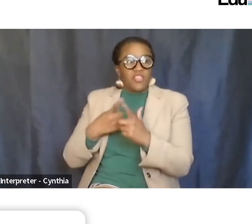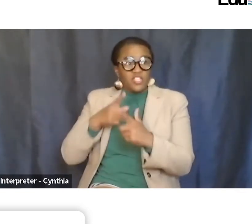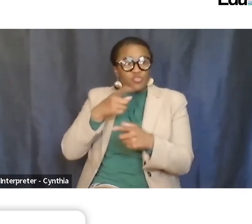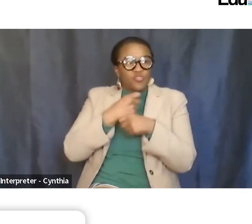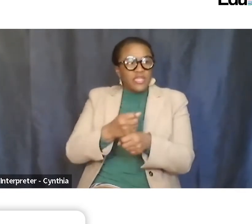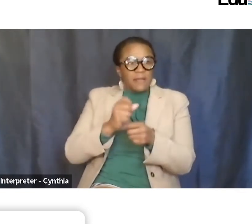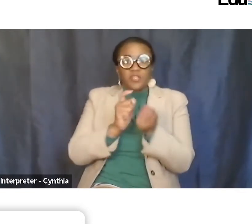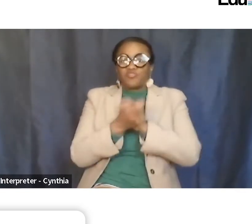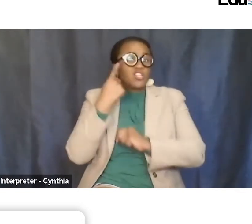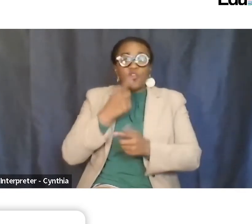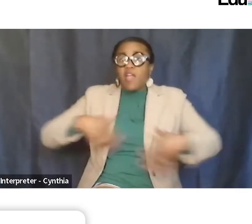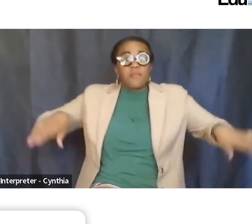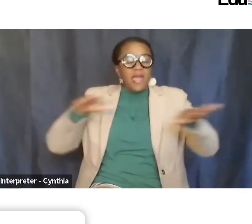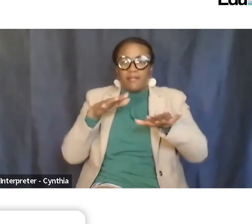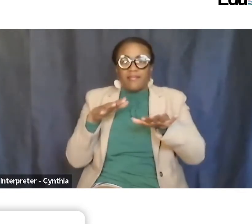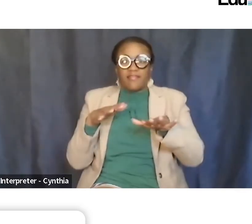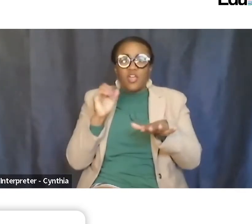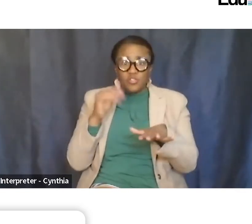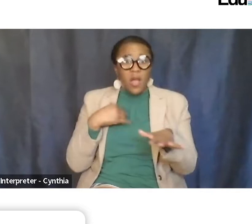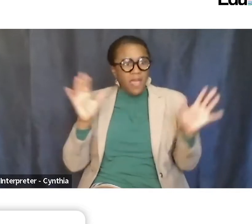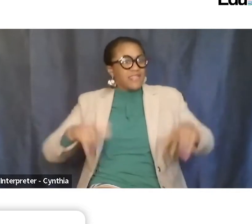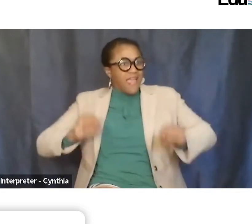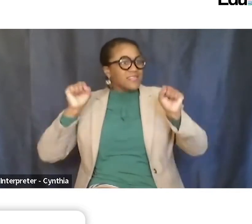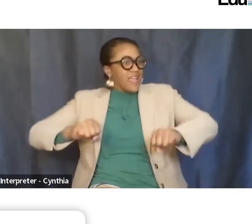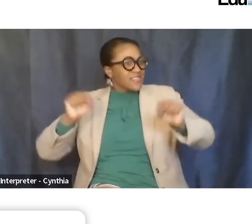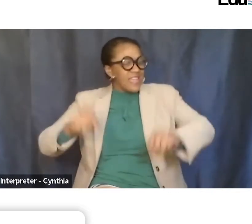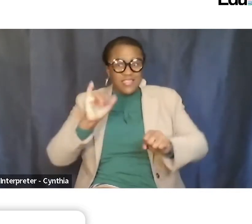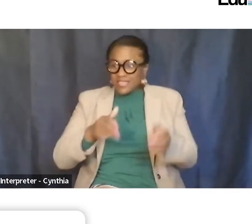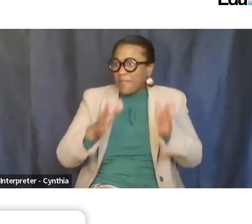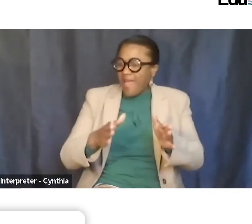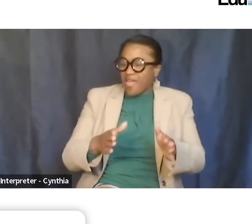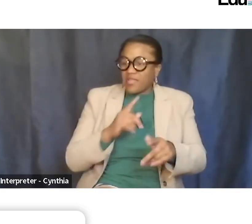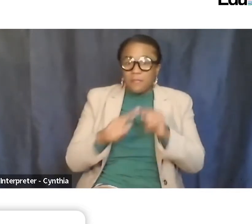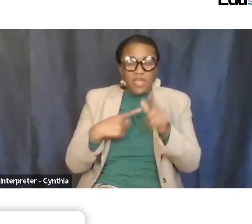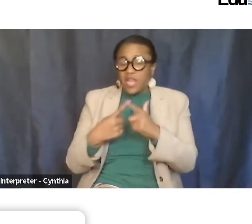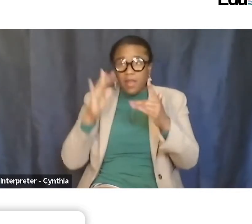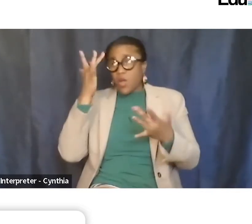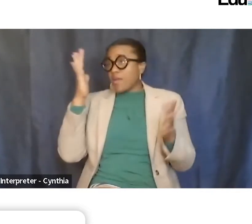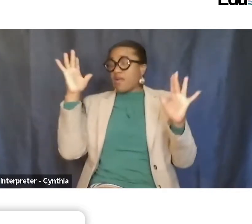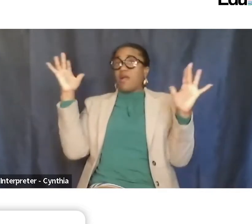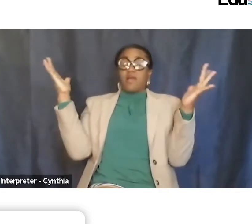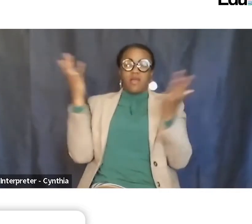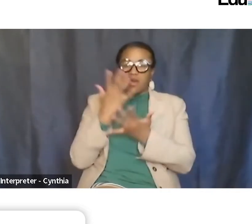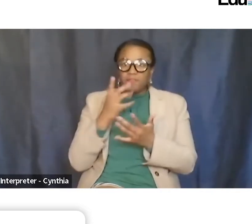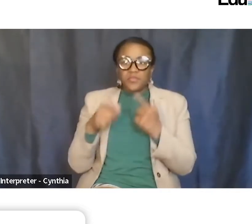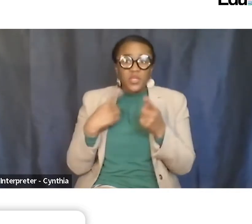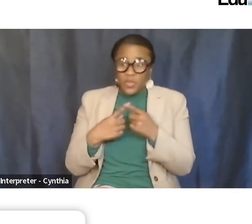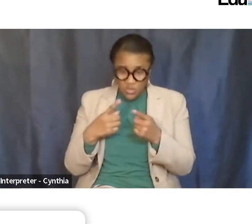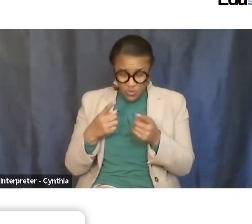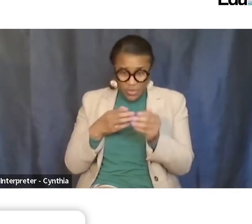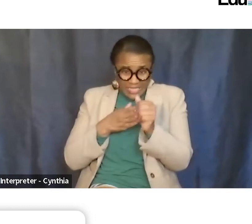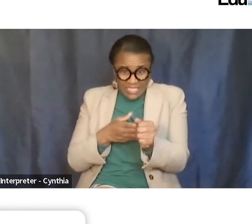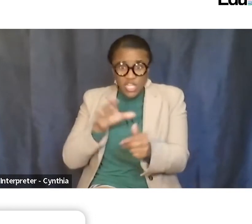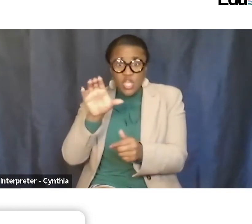everybody. And so I'm like, yes, okay, this is the path. But then I'm like, oh my God, when you lead co-creation,